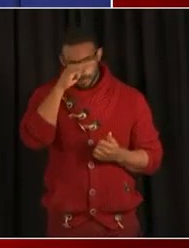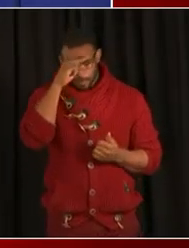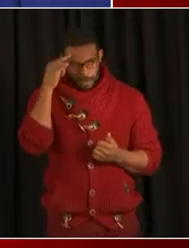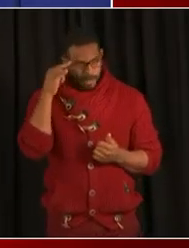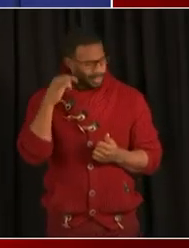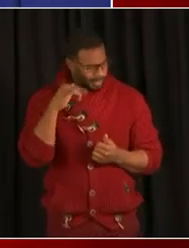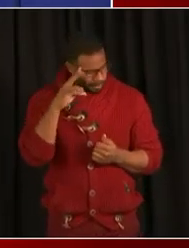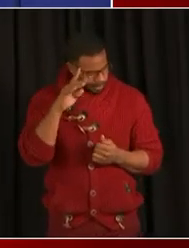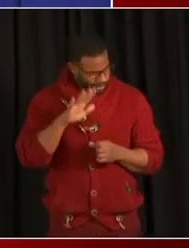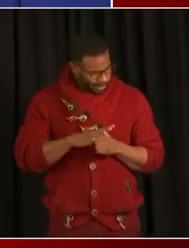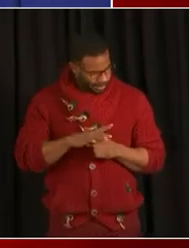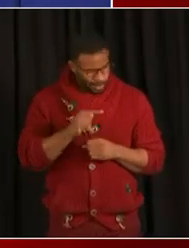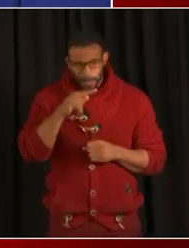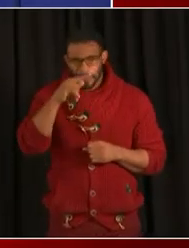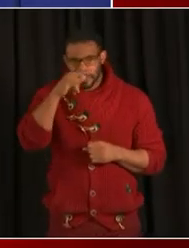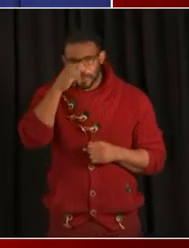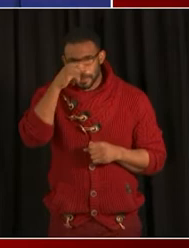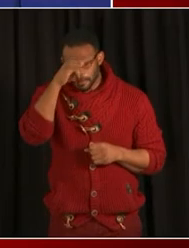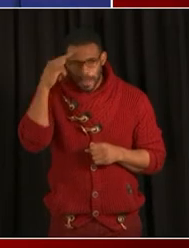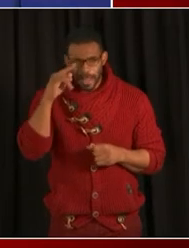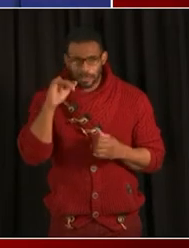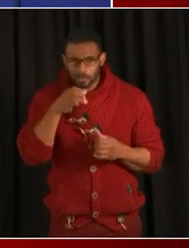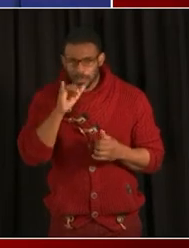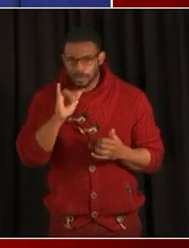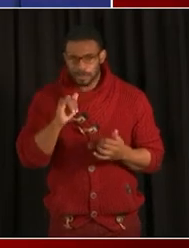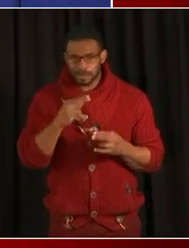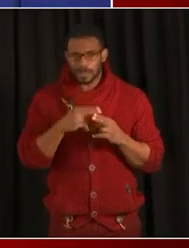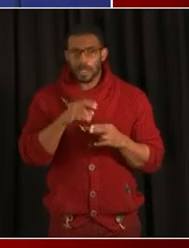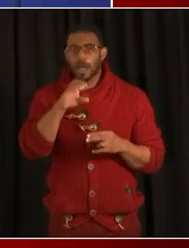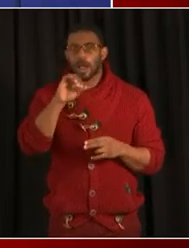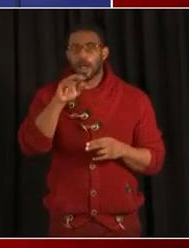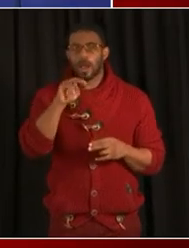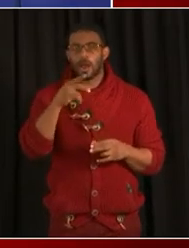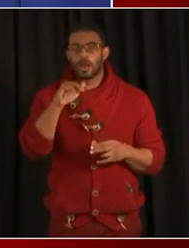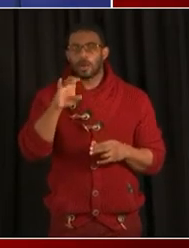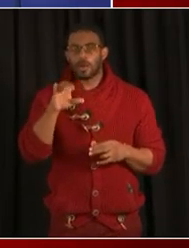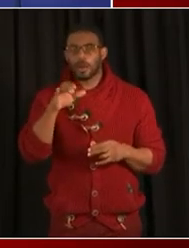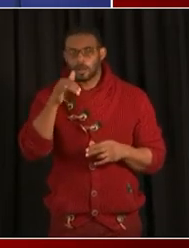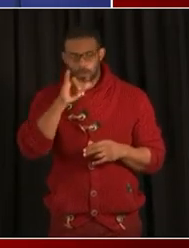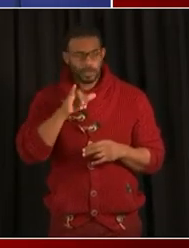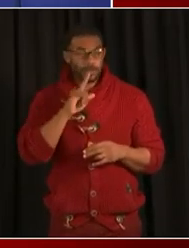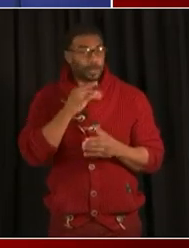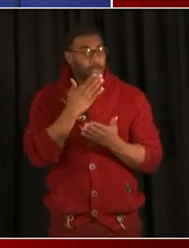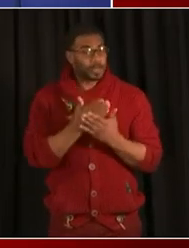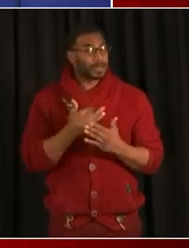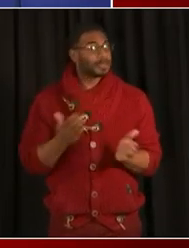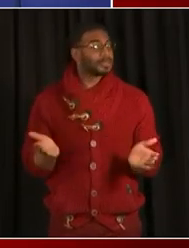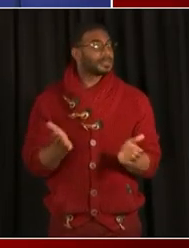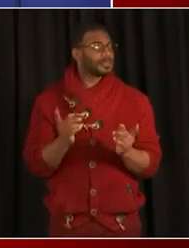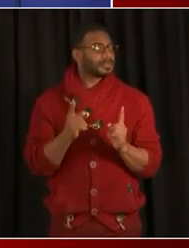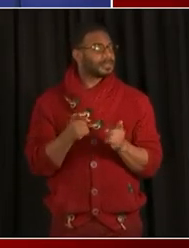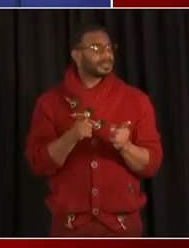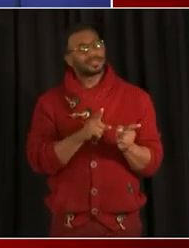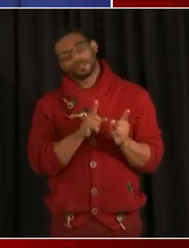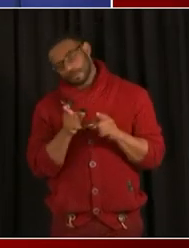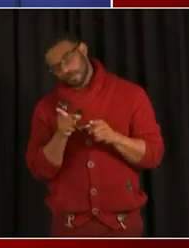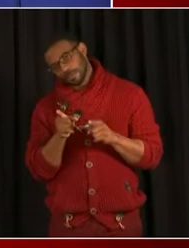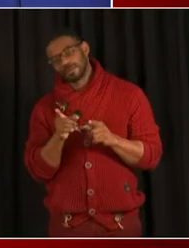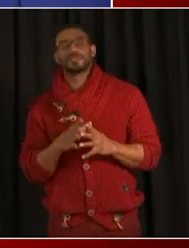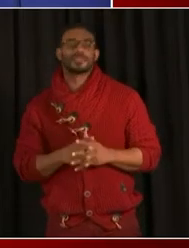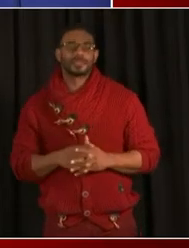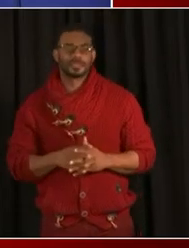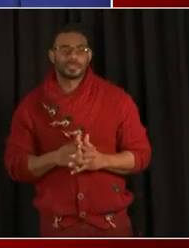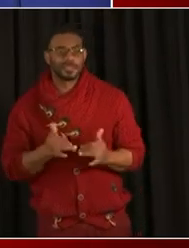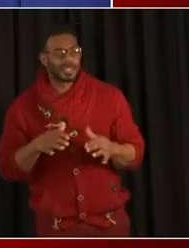black. I believe it's the black drink, right? Yes. Yeah. Yes. It's the cognac drink, but it's really good. So I encourage you all to take